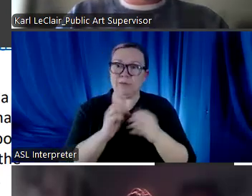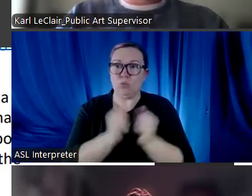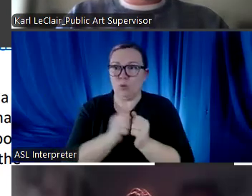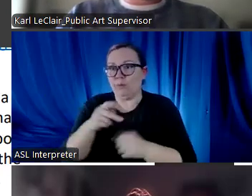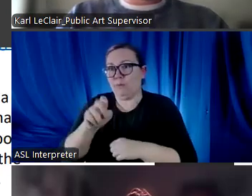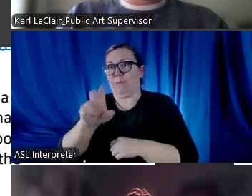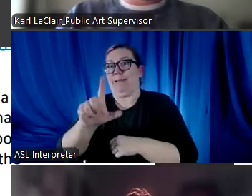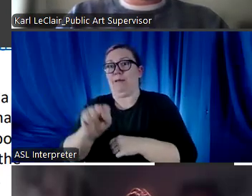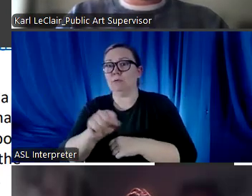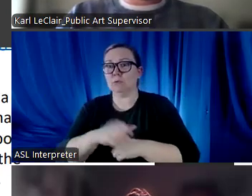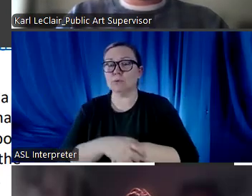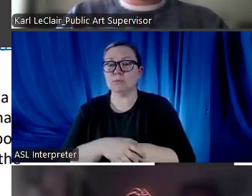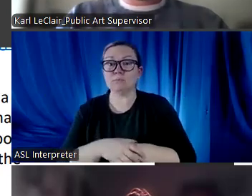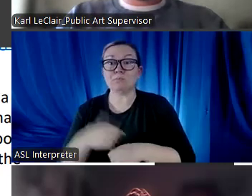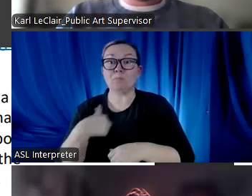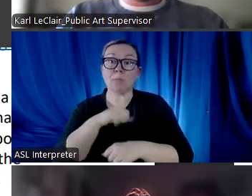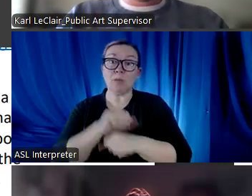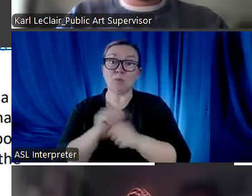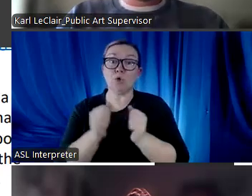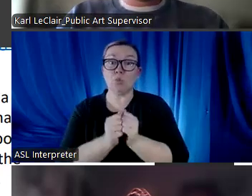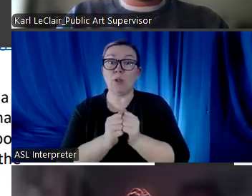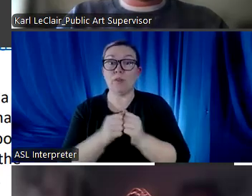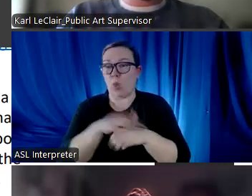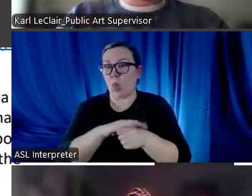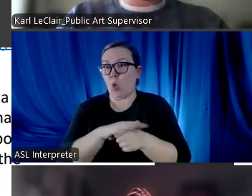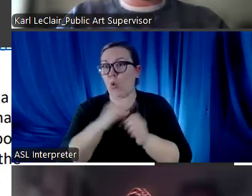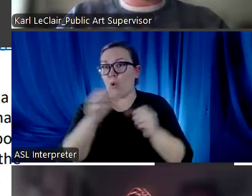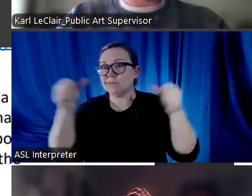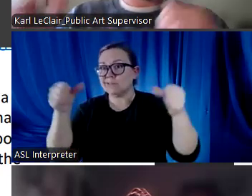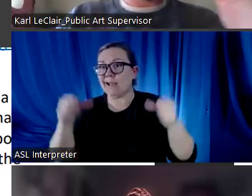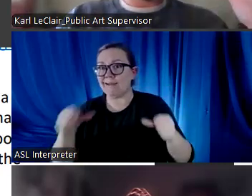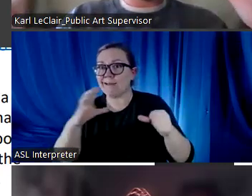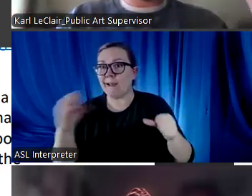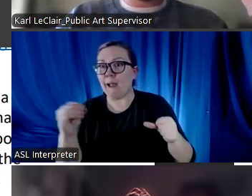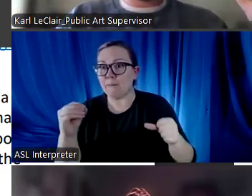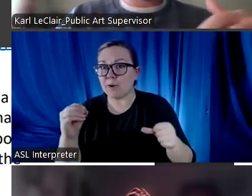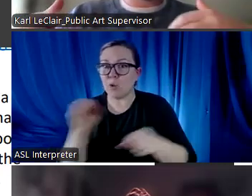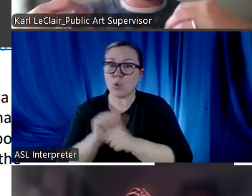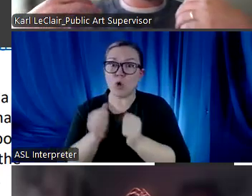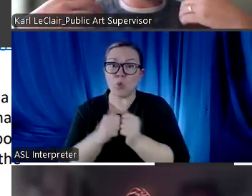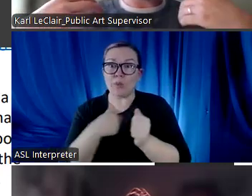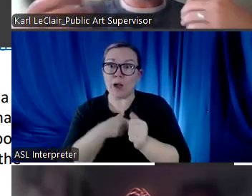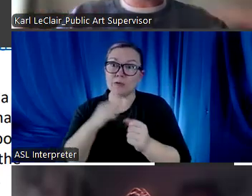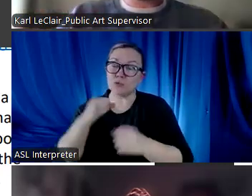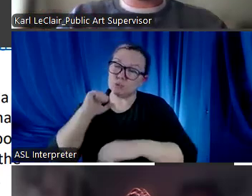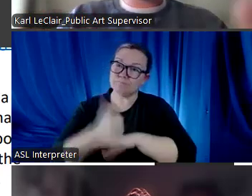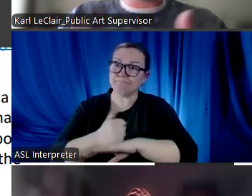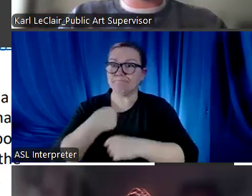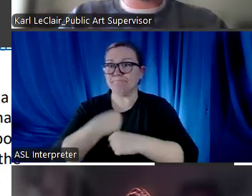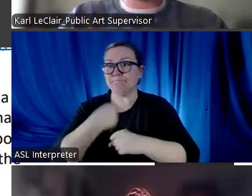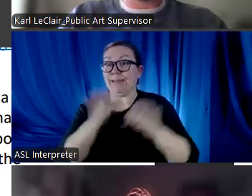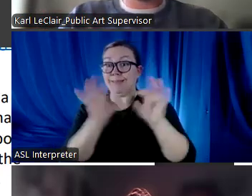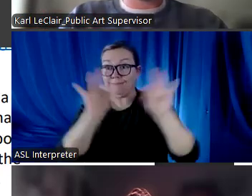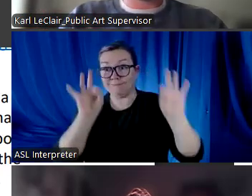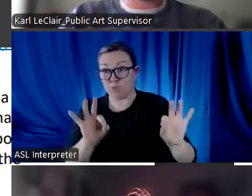And we're working with a local sign company, a local sign company. They're working with us to develop the framework, and they'll work with